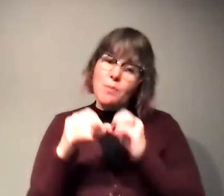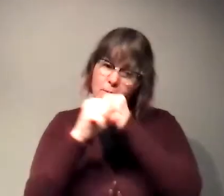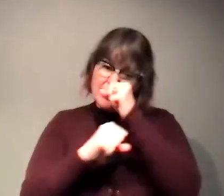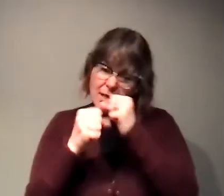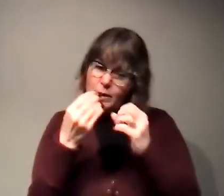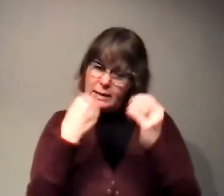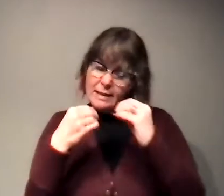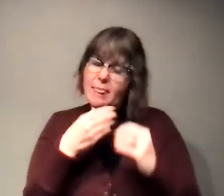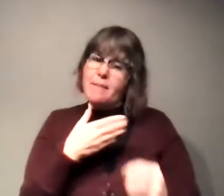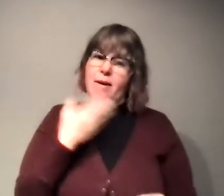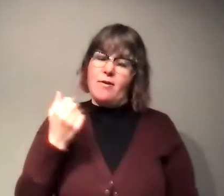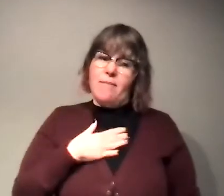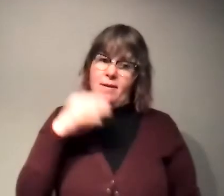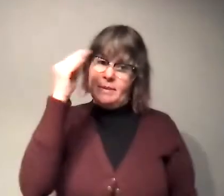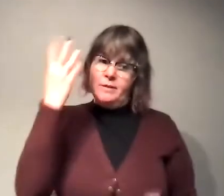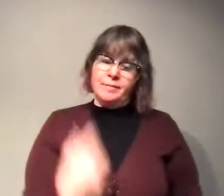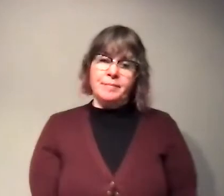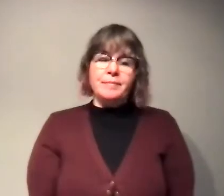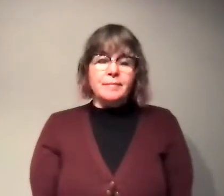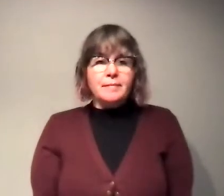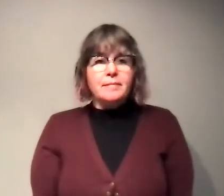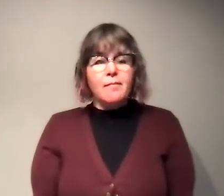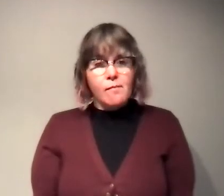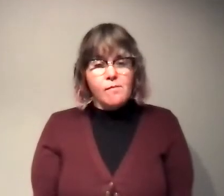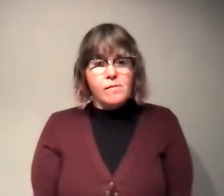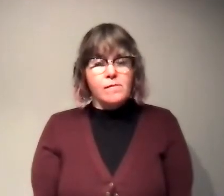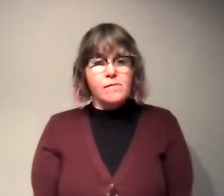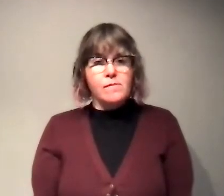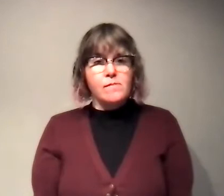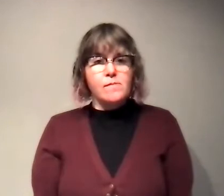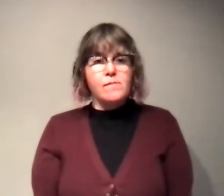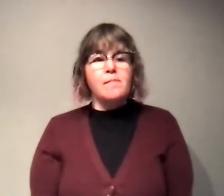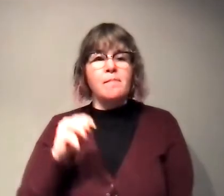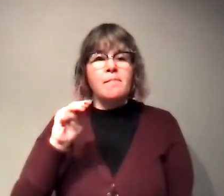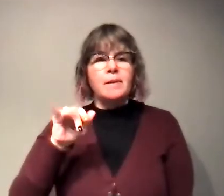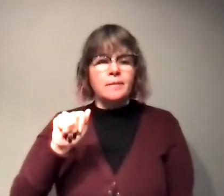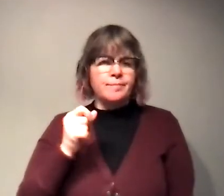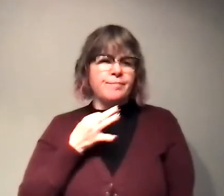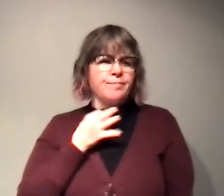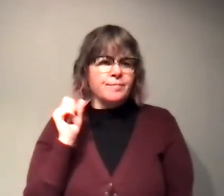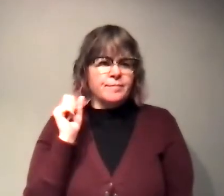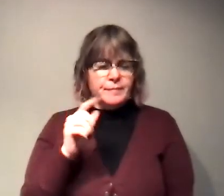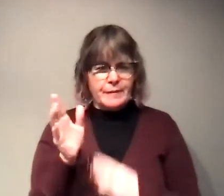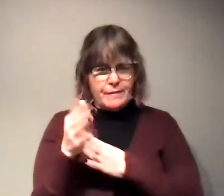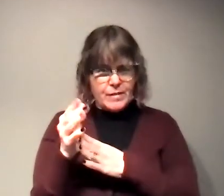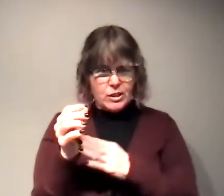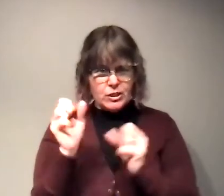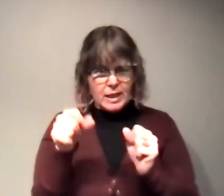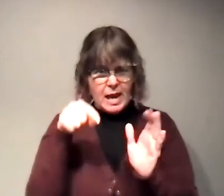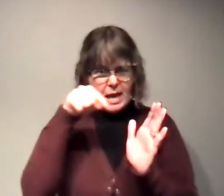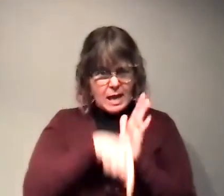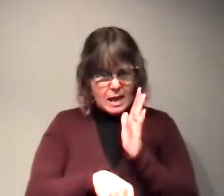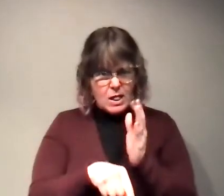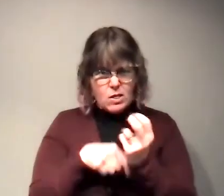in my opinion. Okay, so Mia wants to know, can fish kill or poison